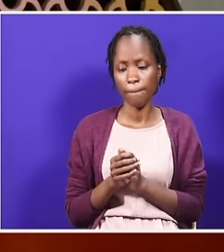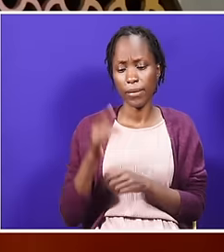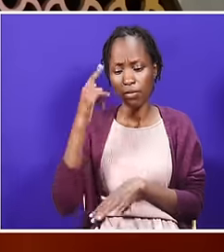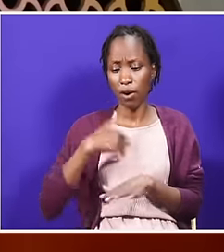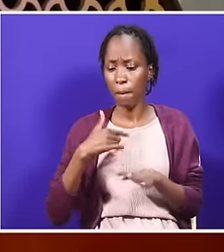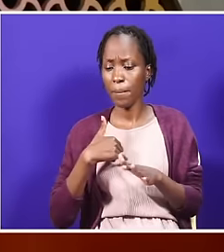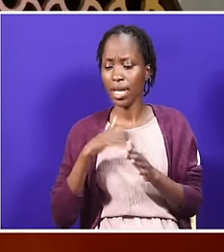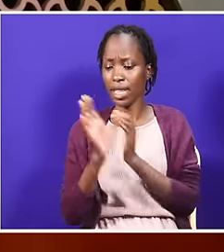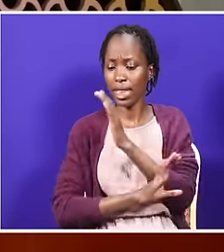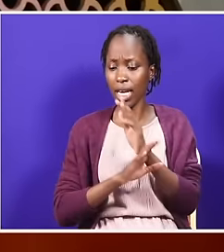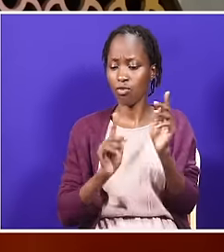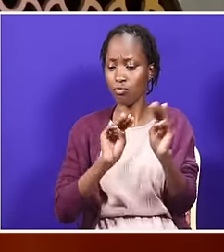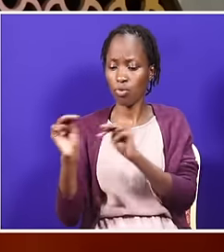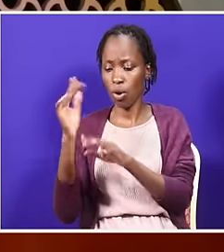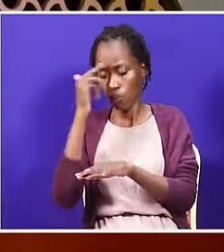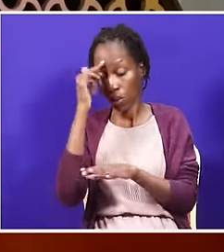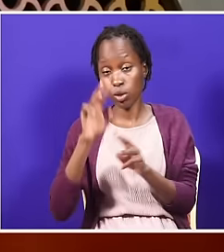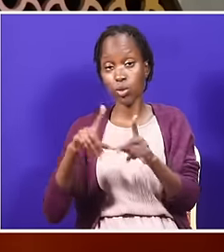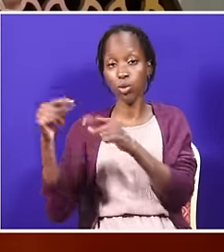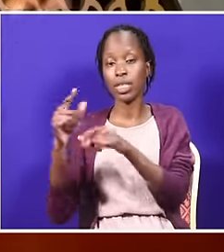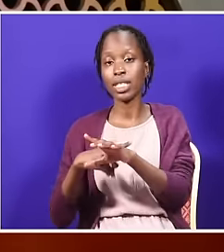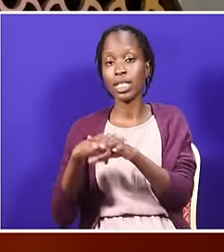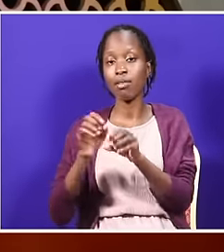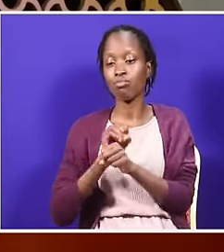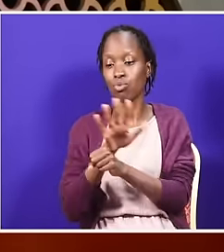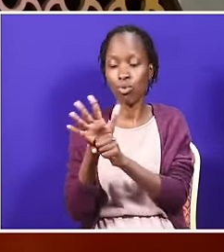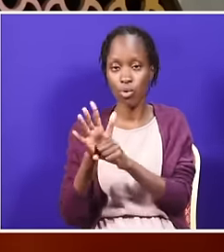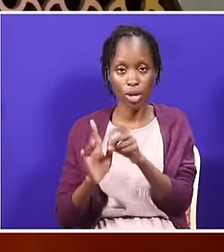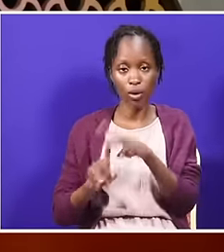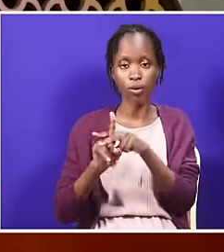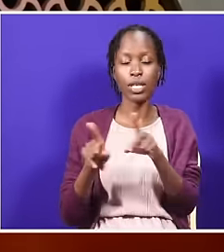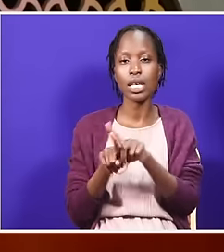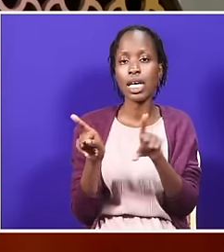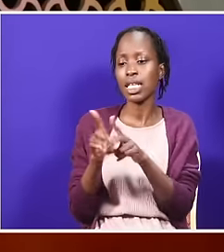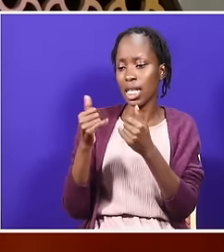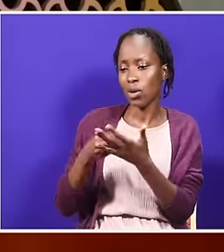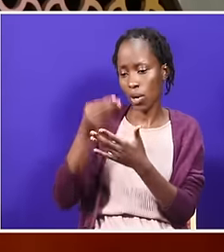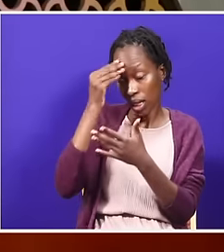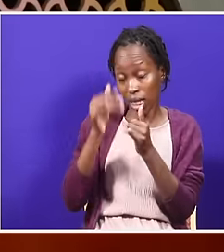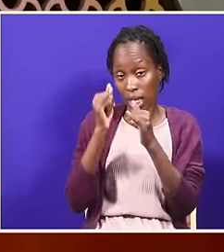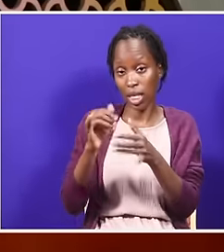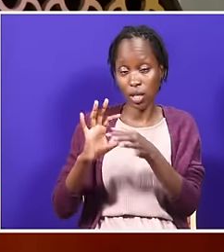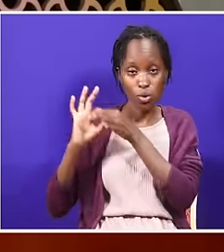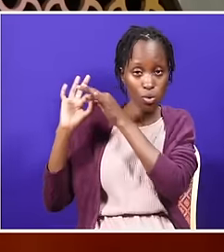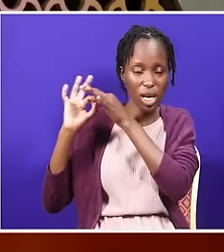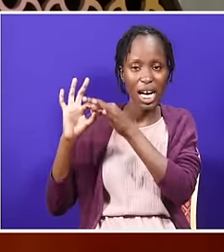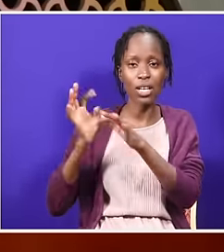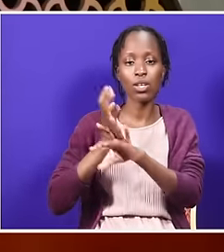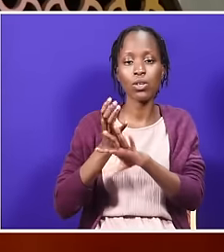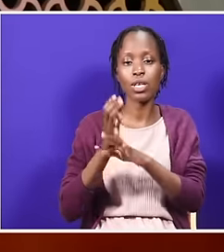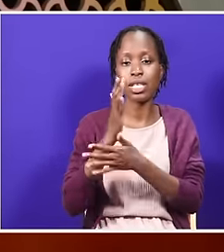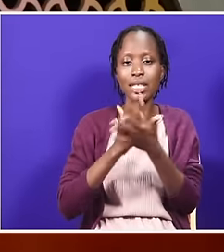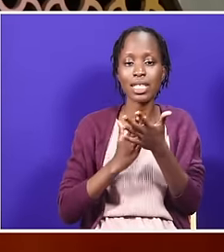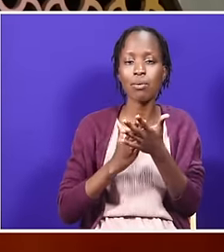Just we were there, we moved during COVID, and then to get to know a new culture, it was tough. Some